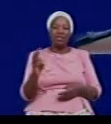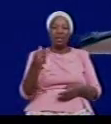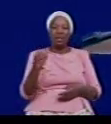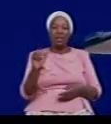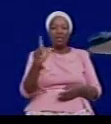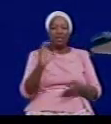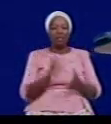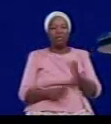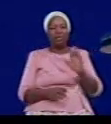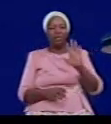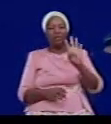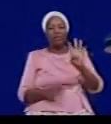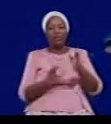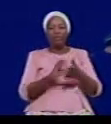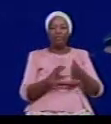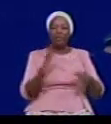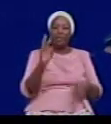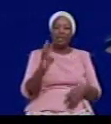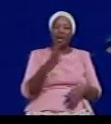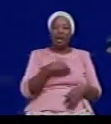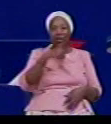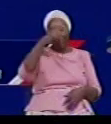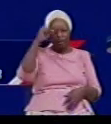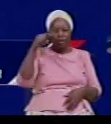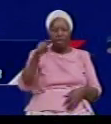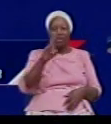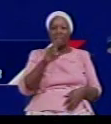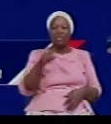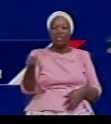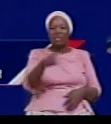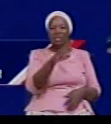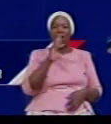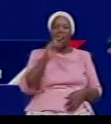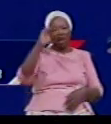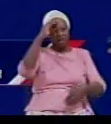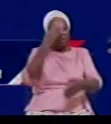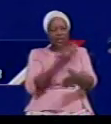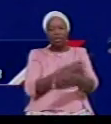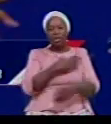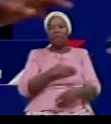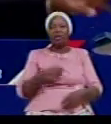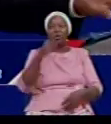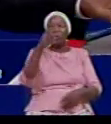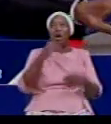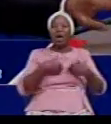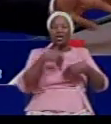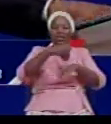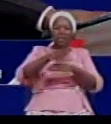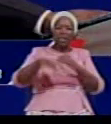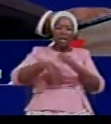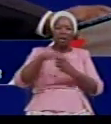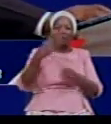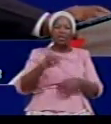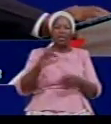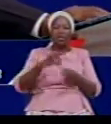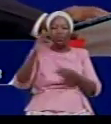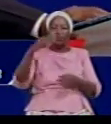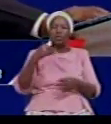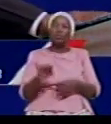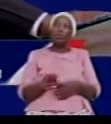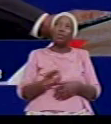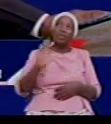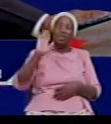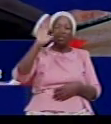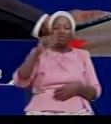4, verse 6, and because ye are sons, God has sent forth the Spirit of his